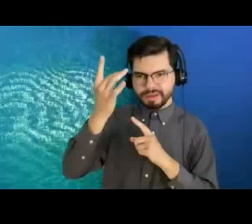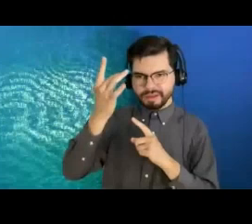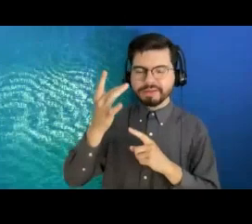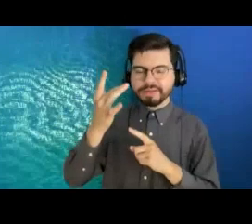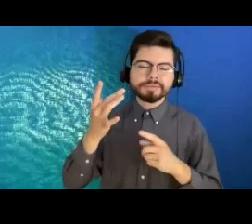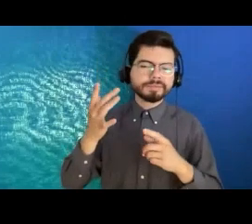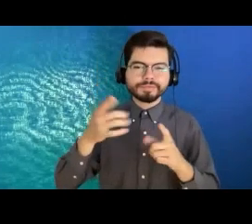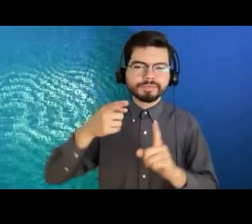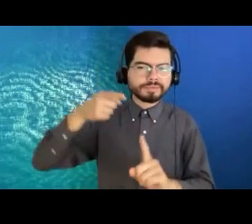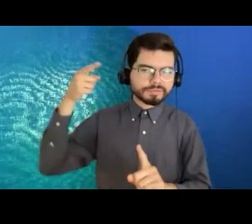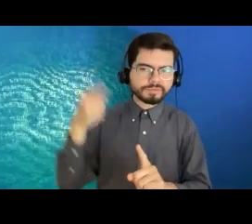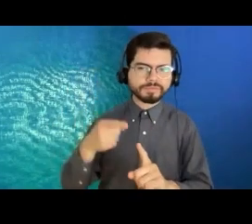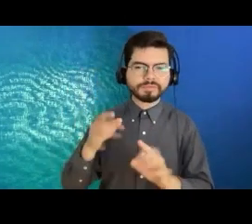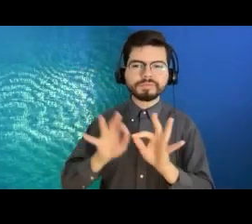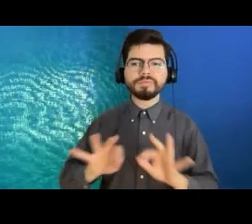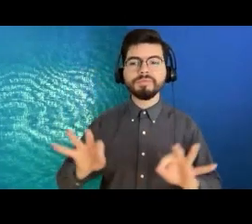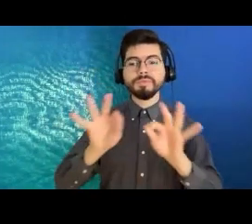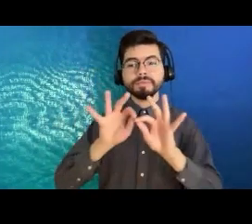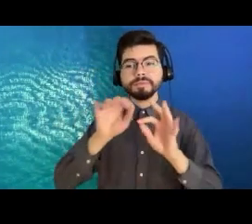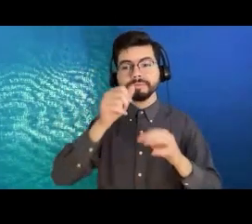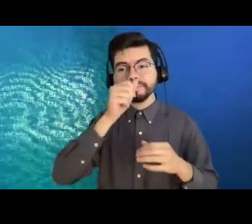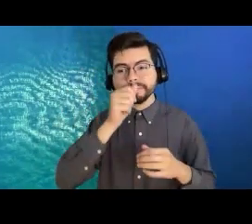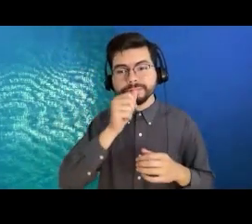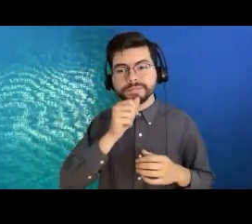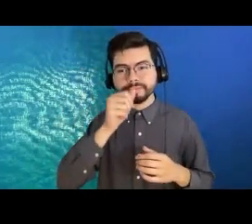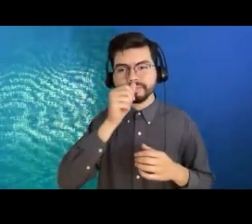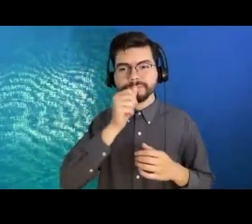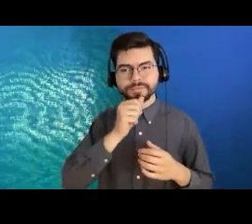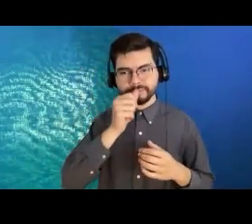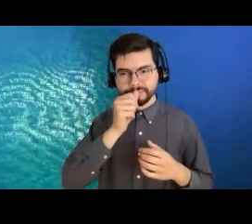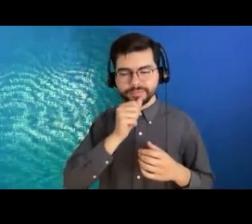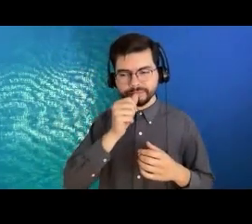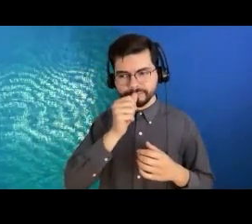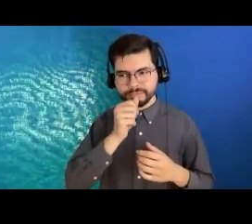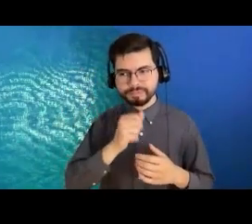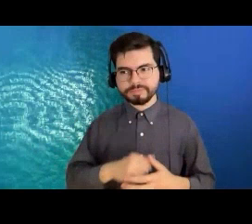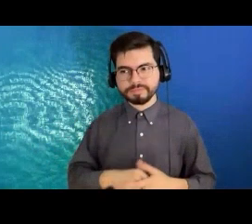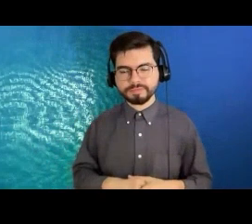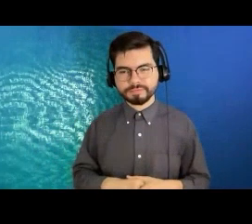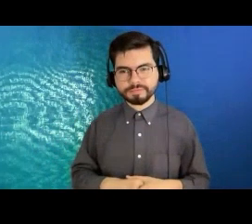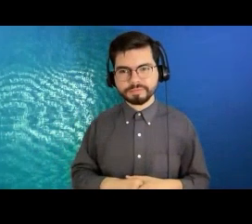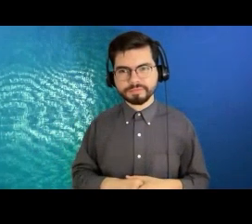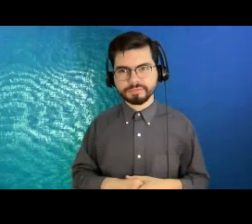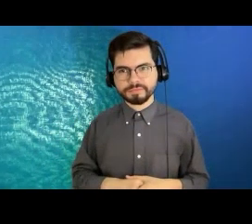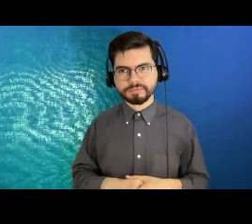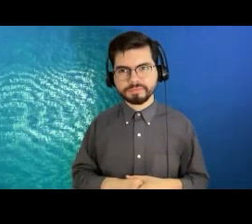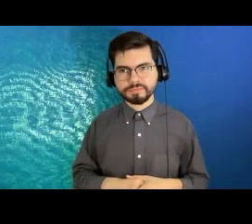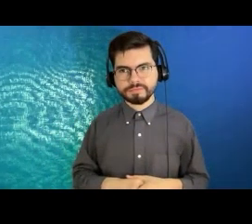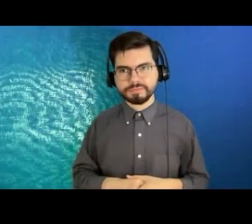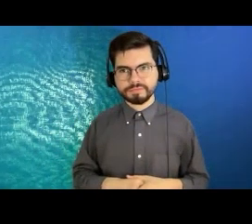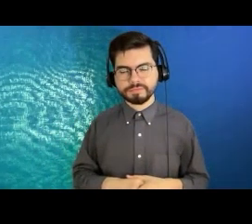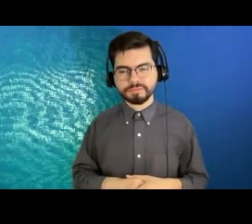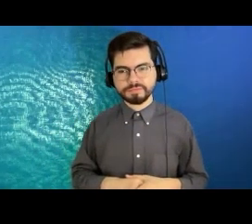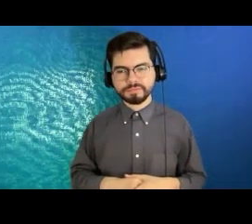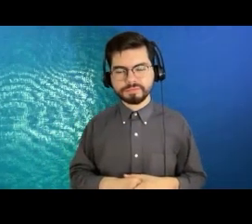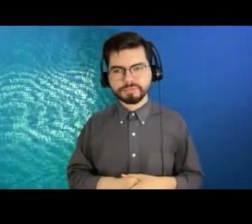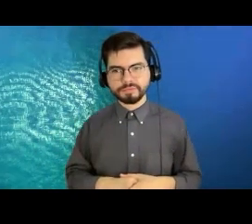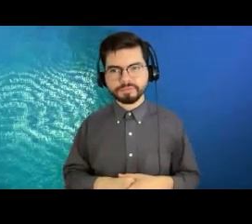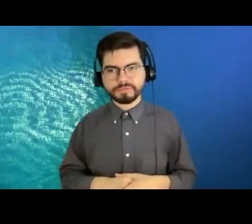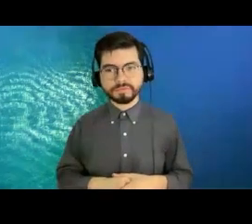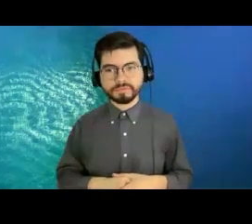and understand what they're really asking. Remember also that I think the